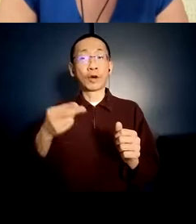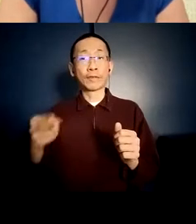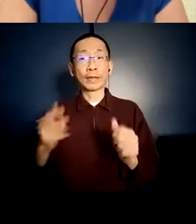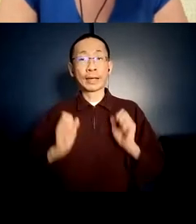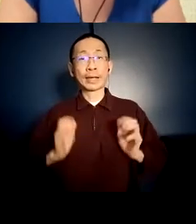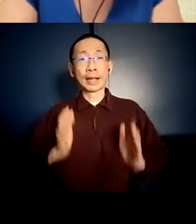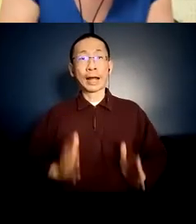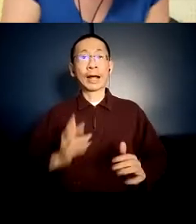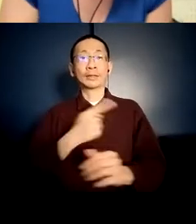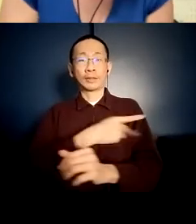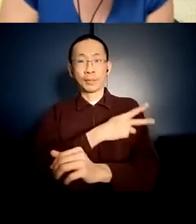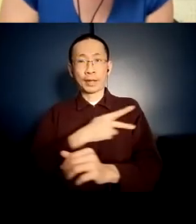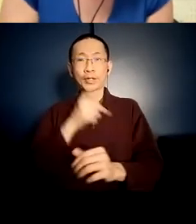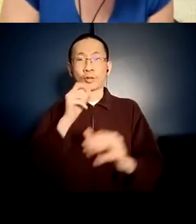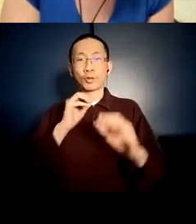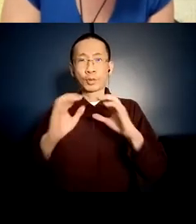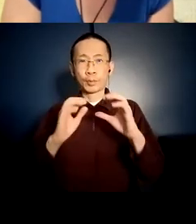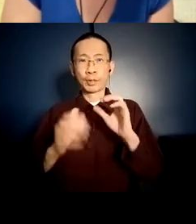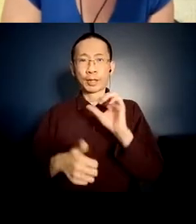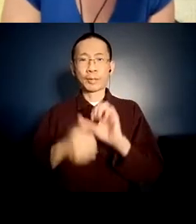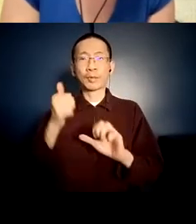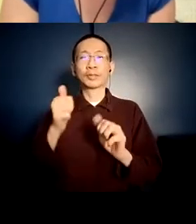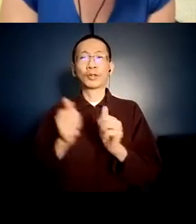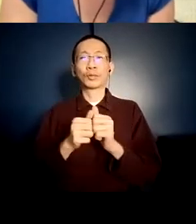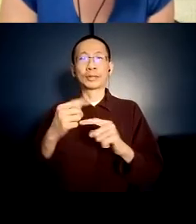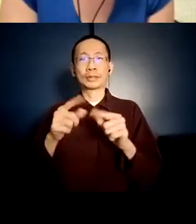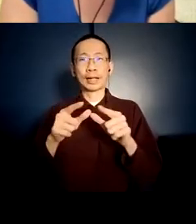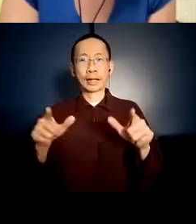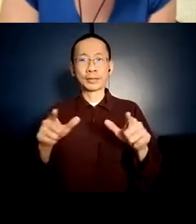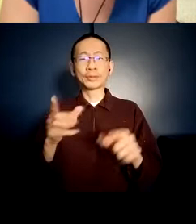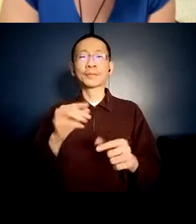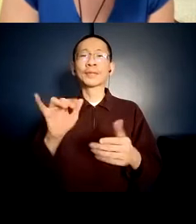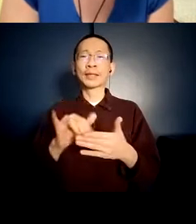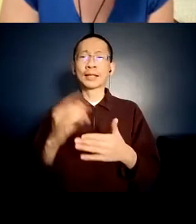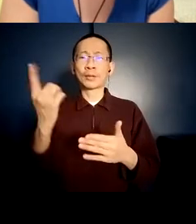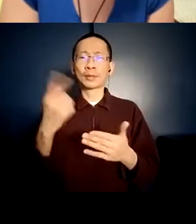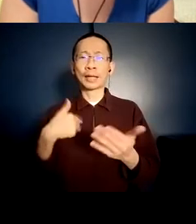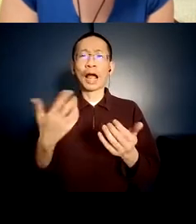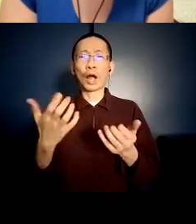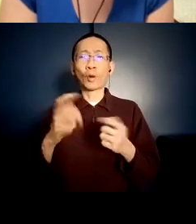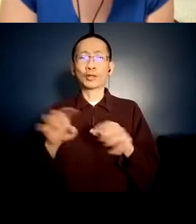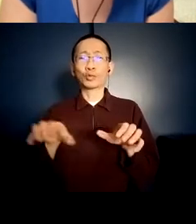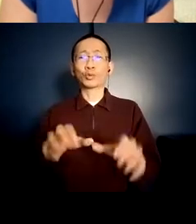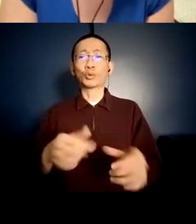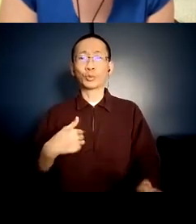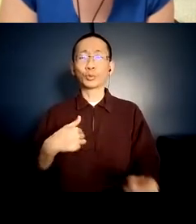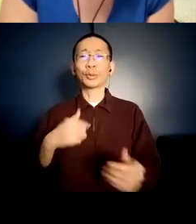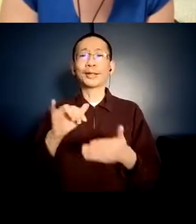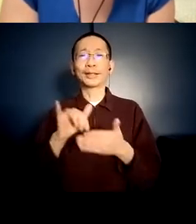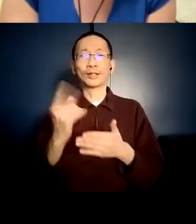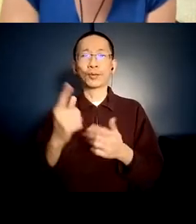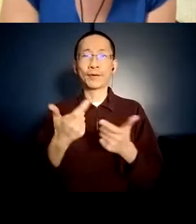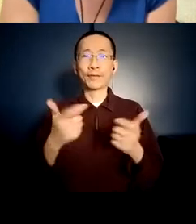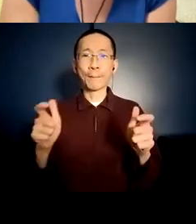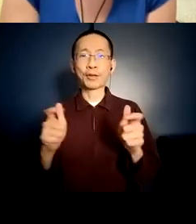or patients who communicate primarily in a sign language. And that was something that I wanted to do, which is one of the major